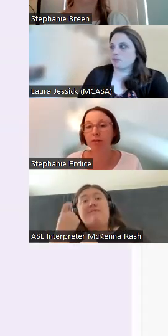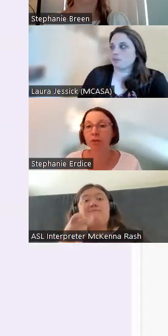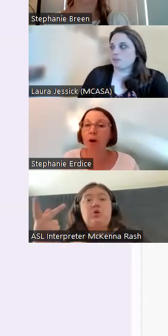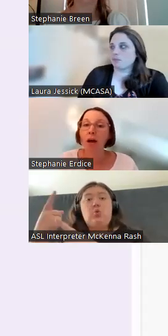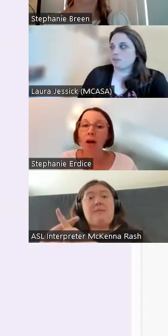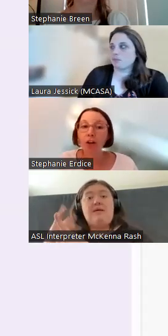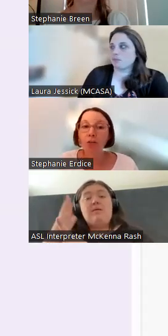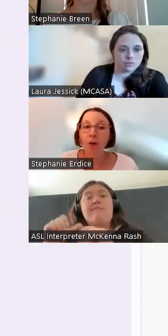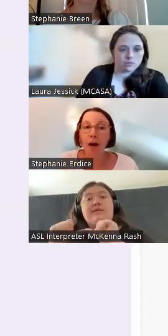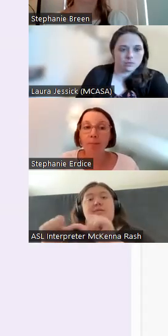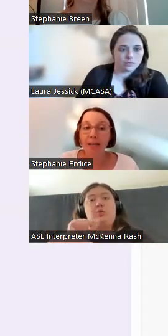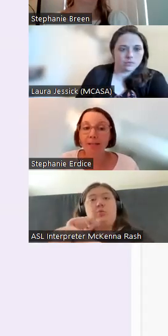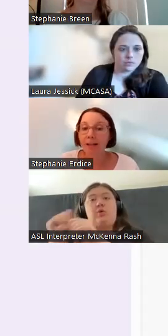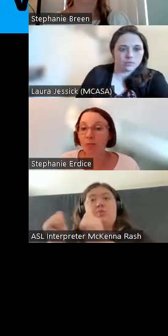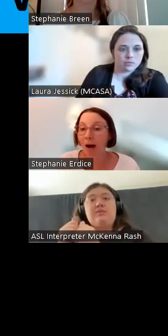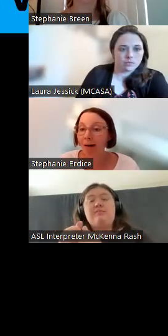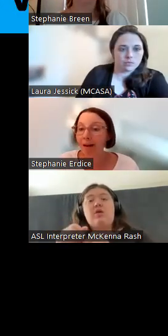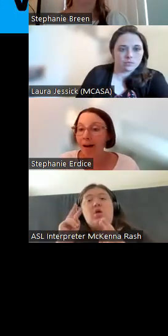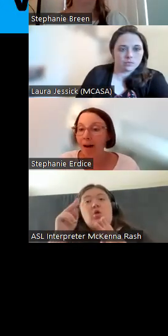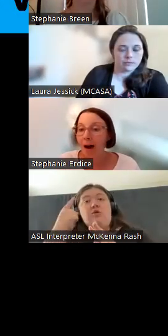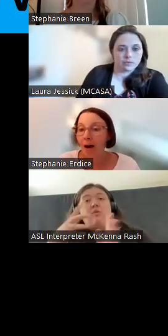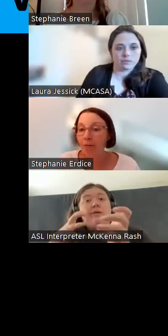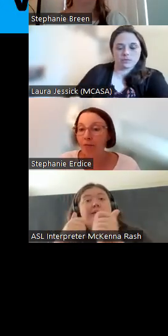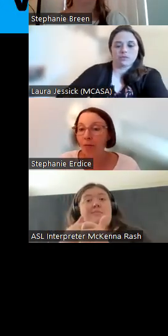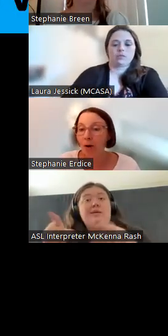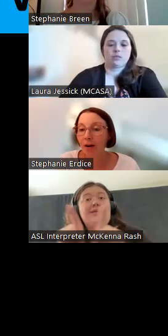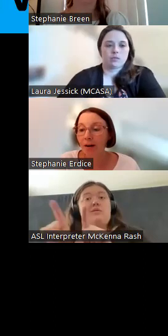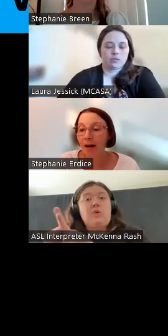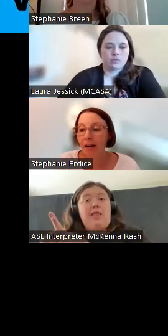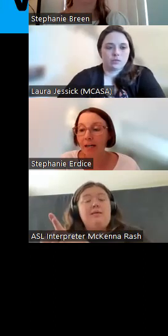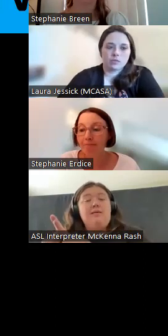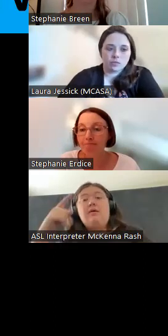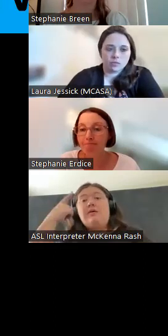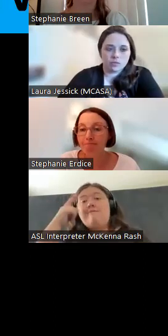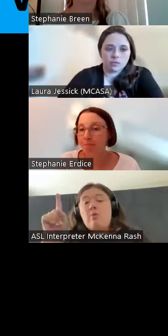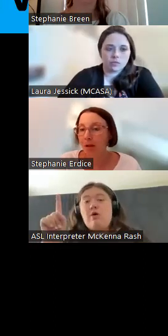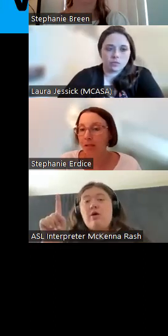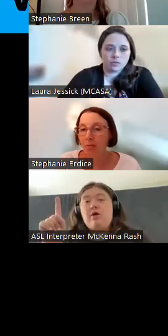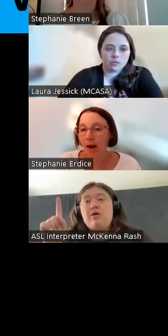work with. So look for updates as well for